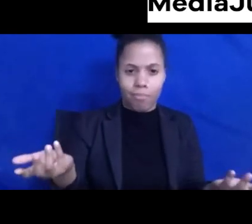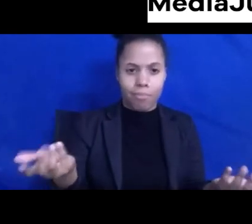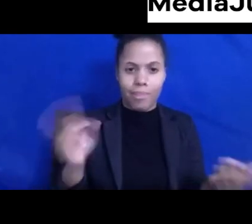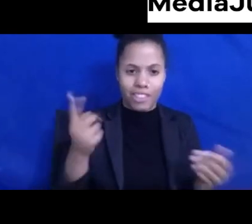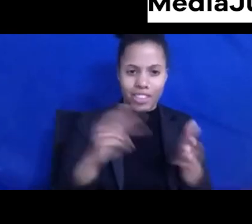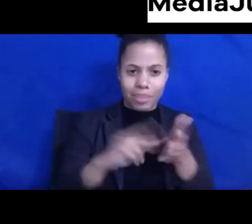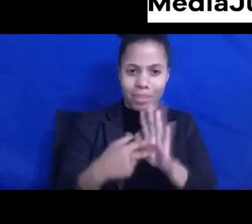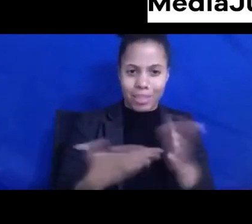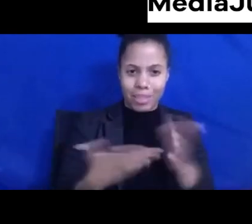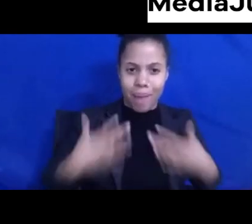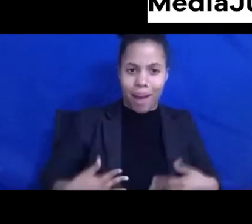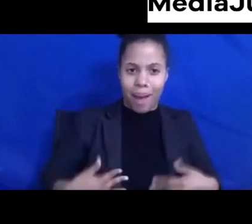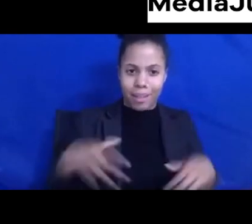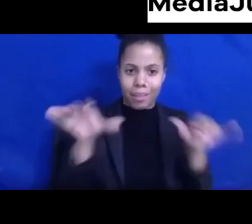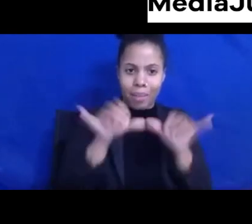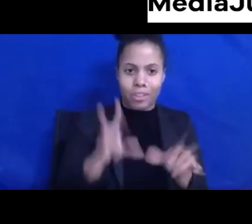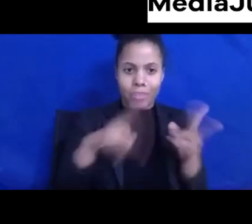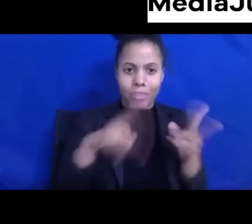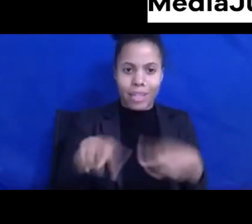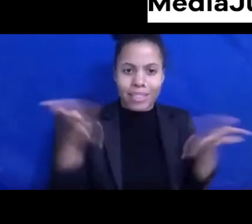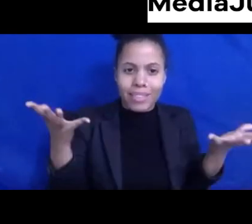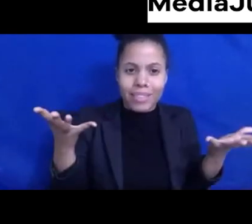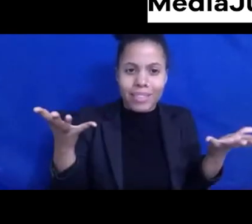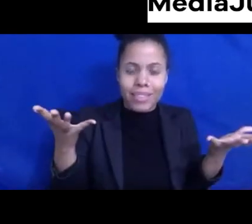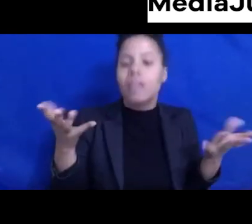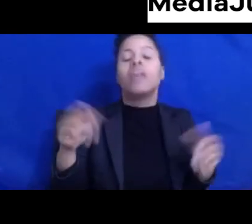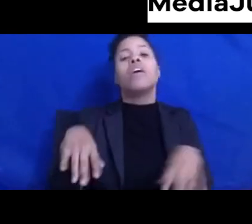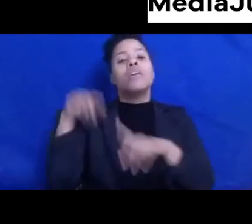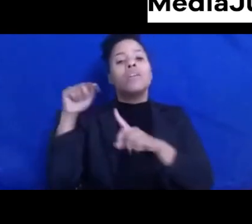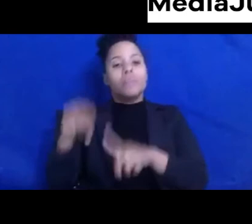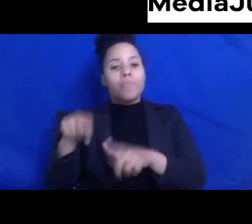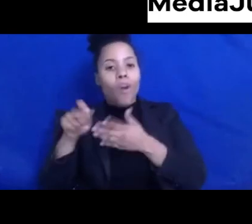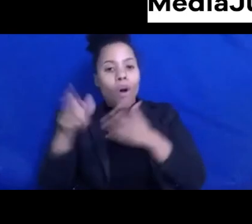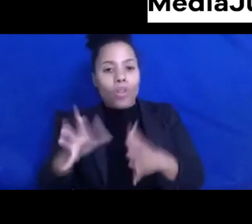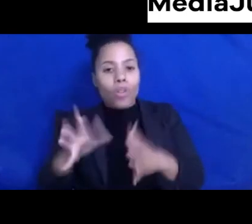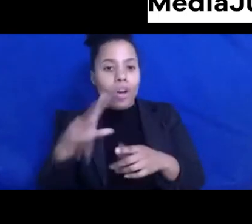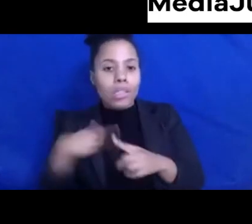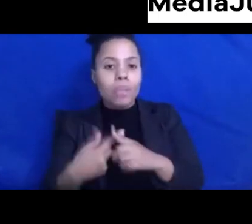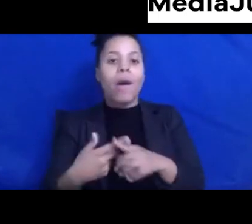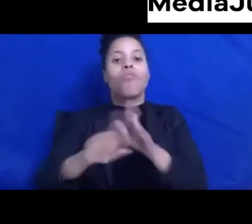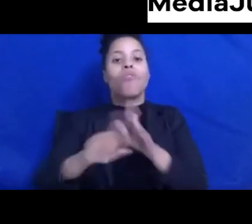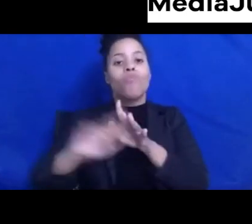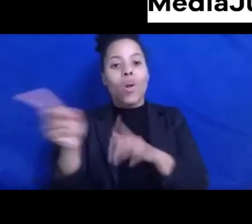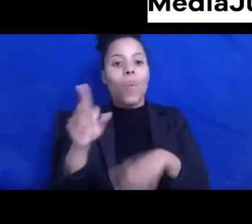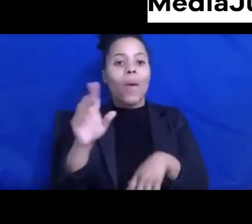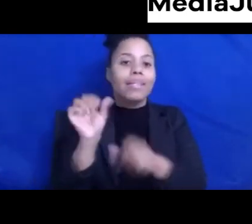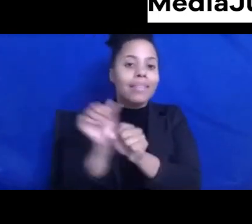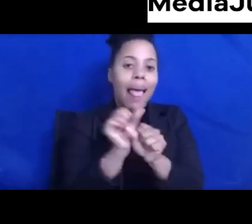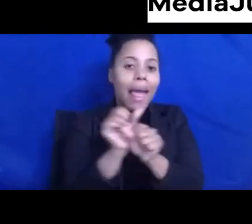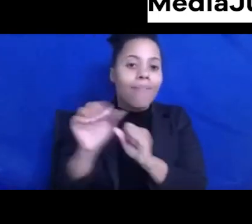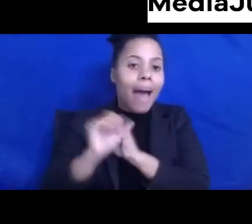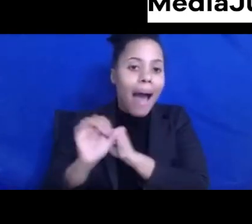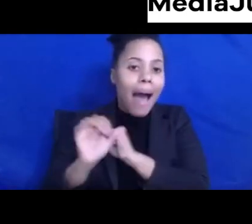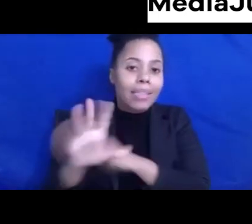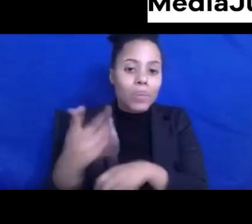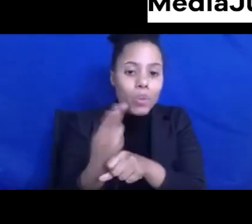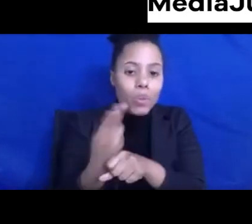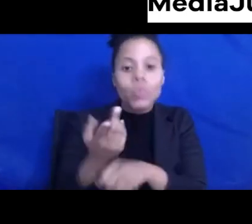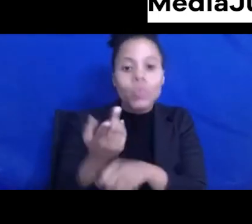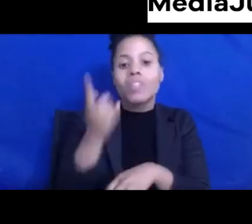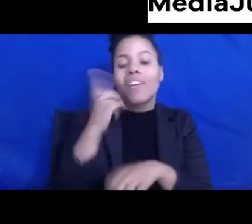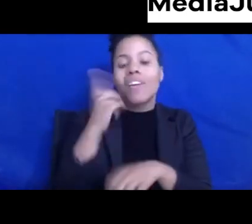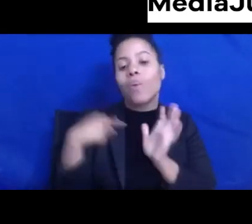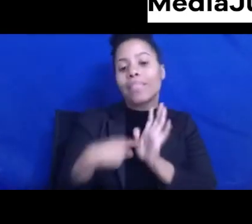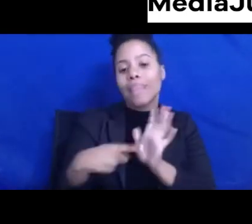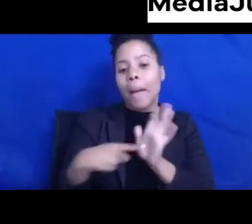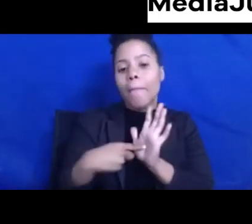she also talks about like runaway slave ads that were used, right? Like using, again, the